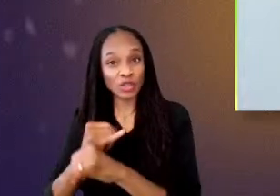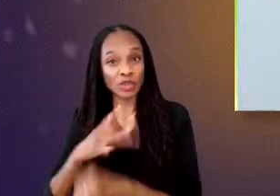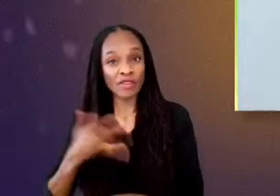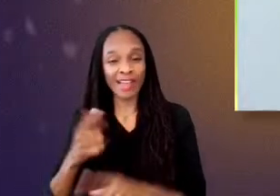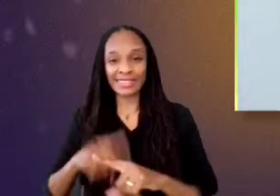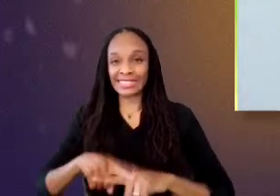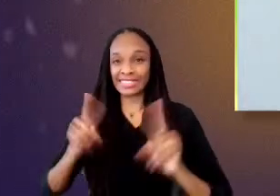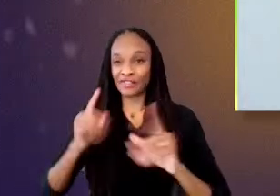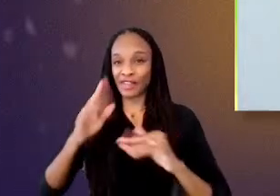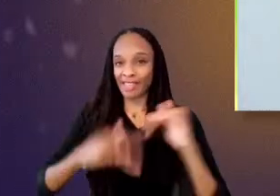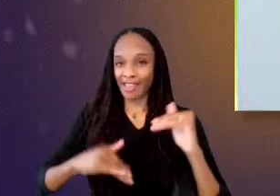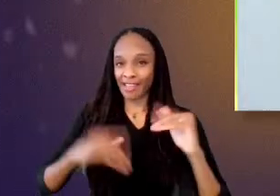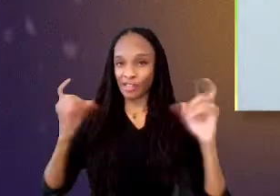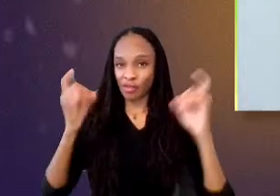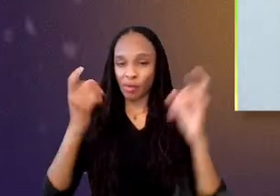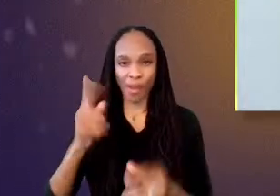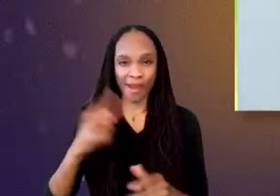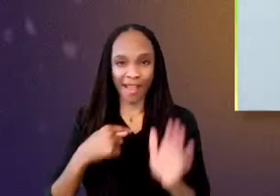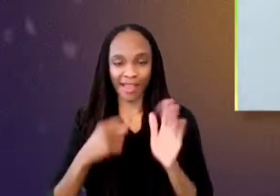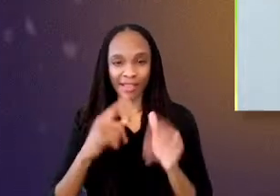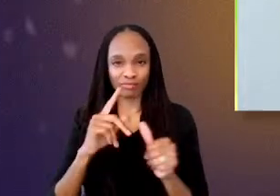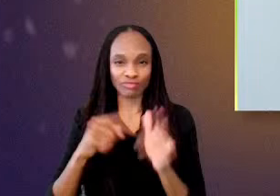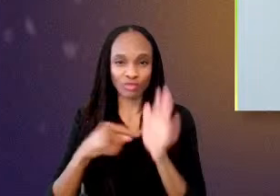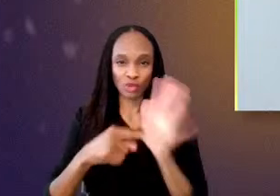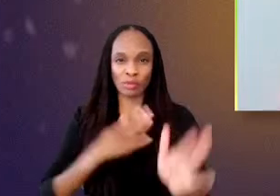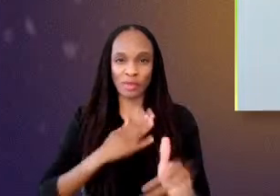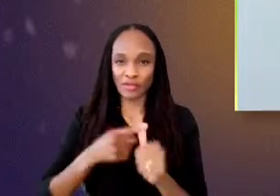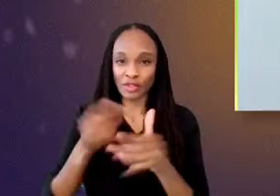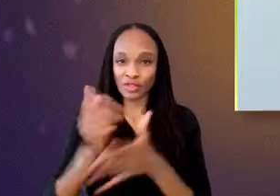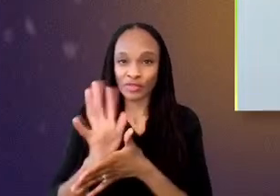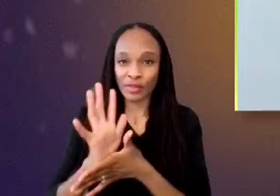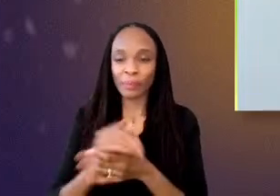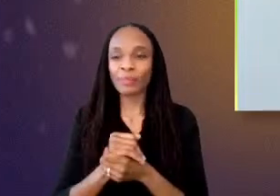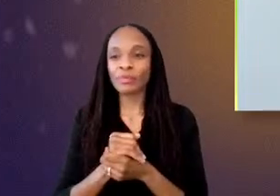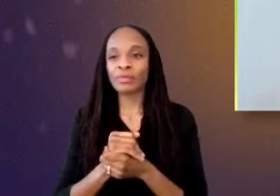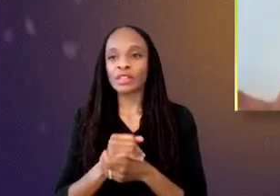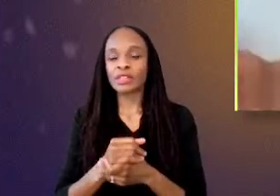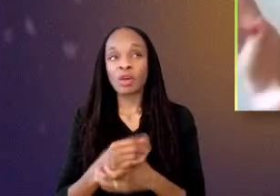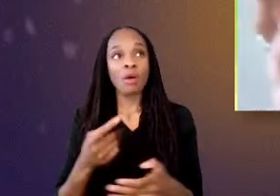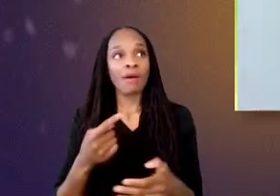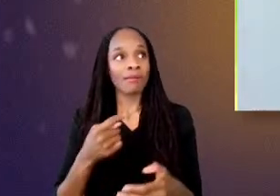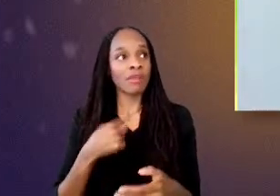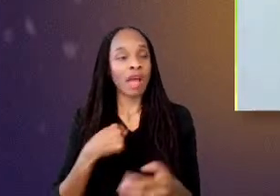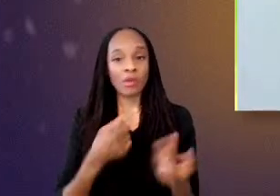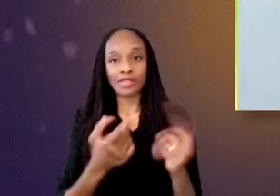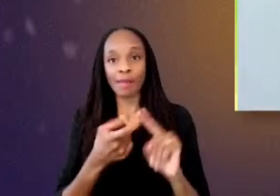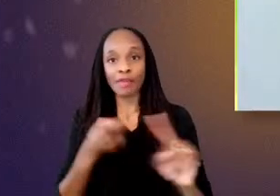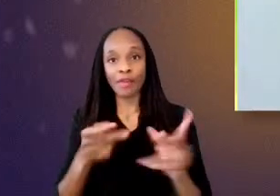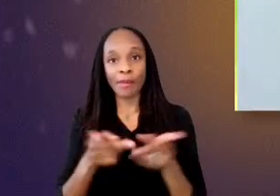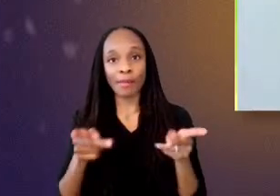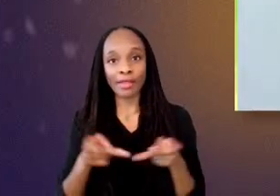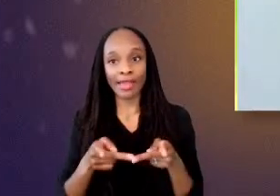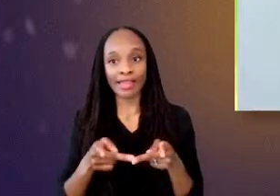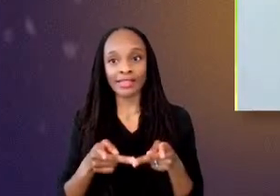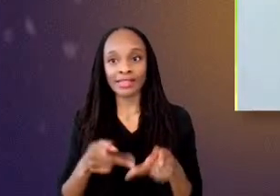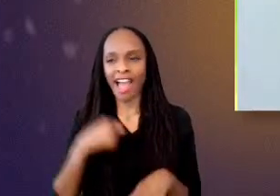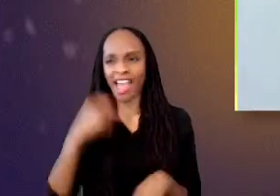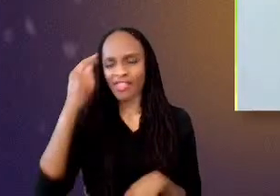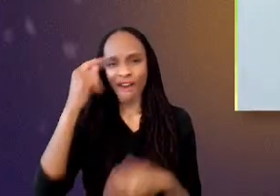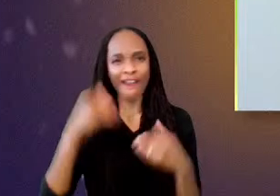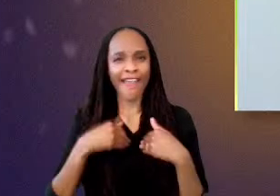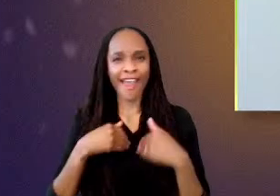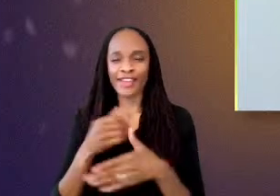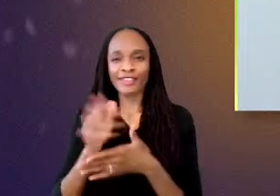the festival that I premiered at. And so I was coming from this place where I felt like there was such filmmaker community,